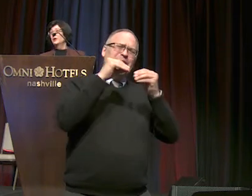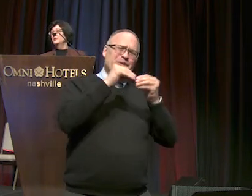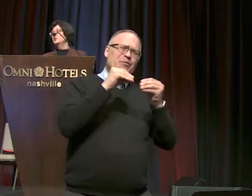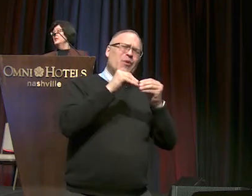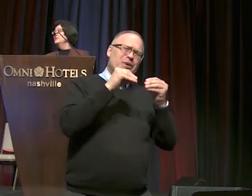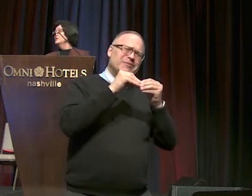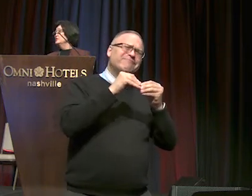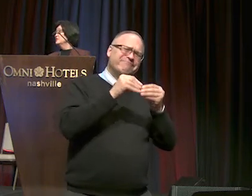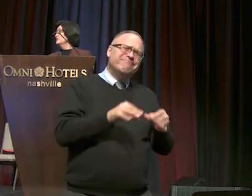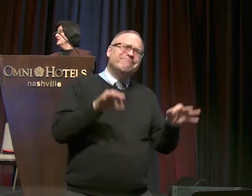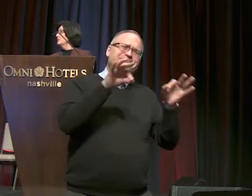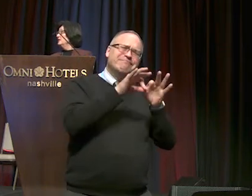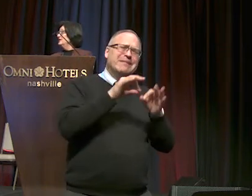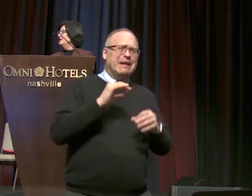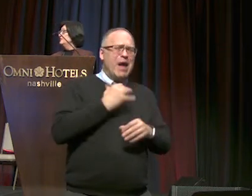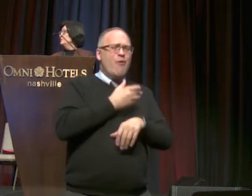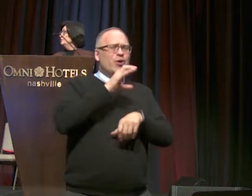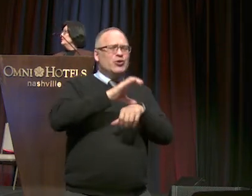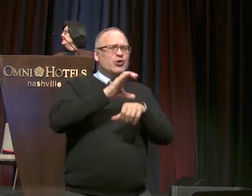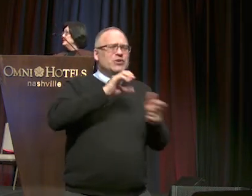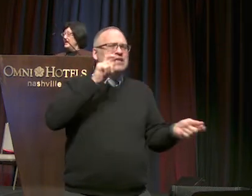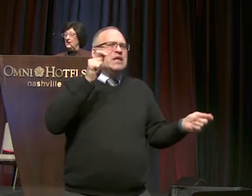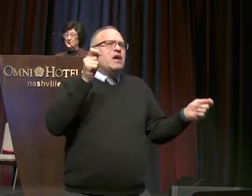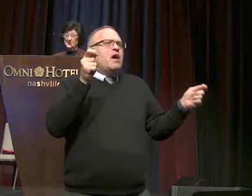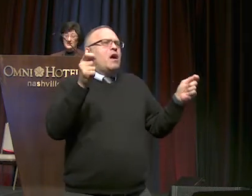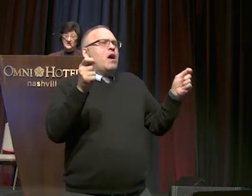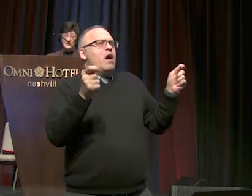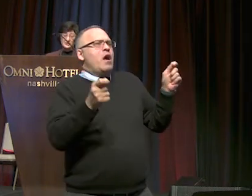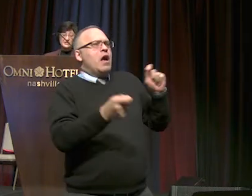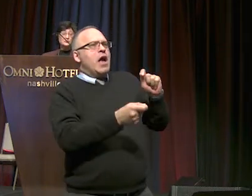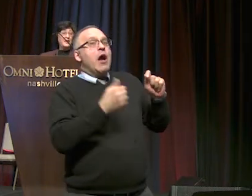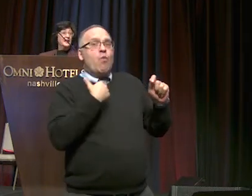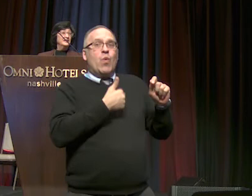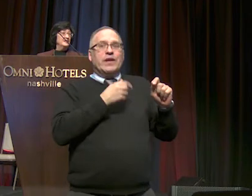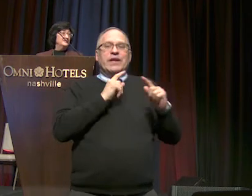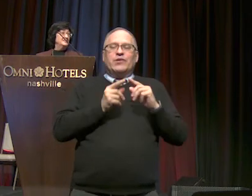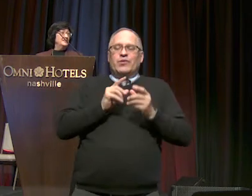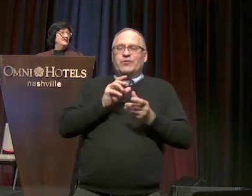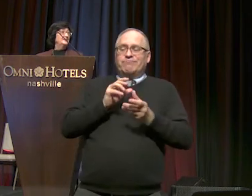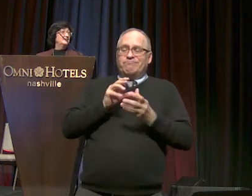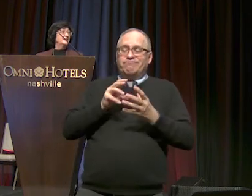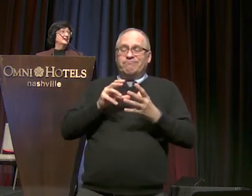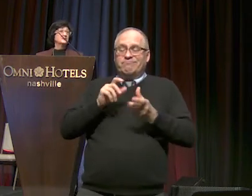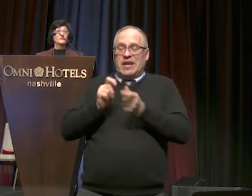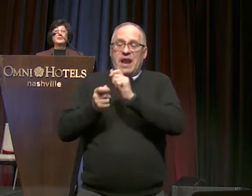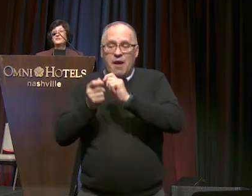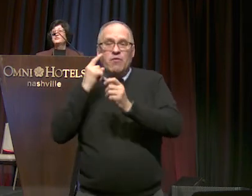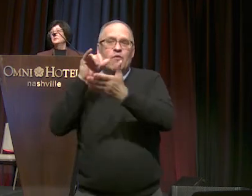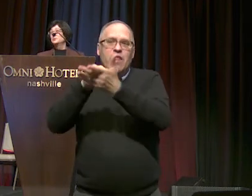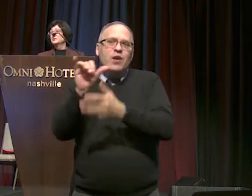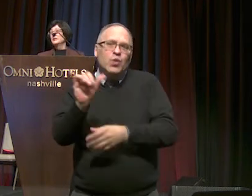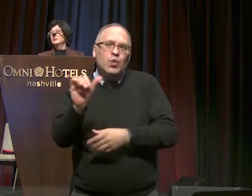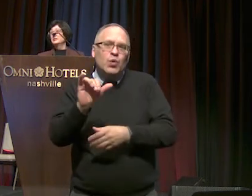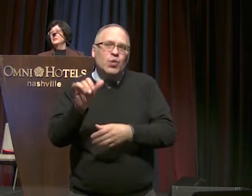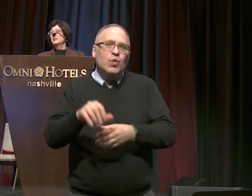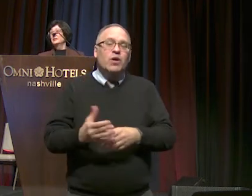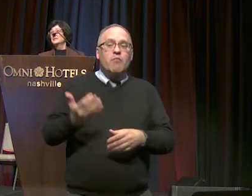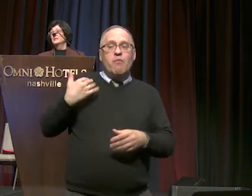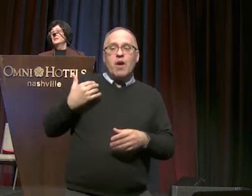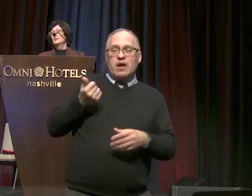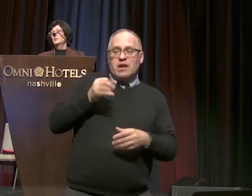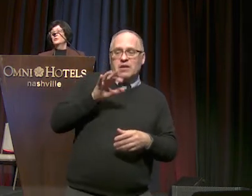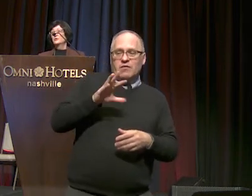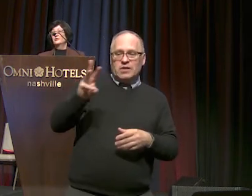we are a changing church and we need to adapt. Just back in 1996, only 15% of the